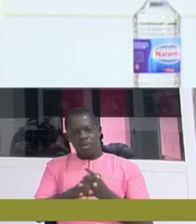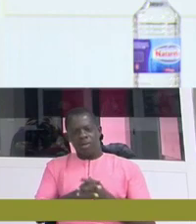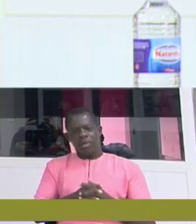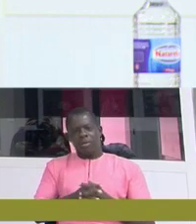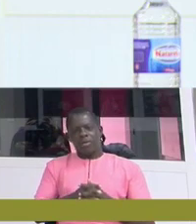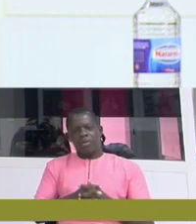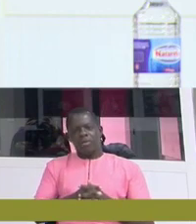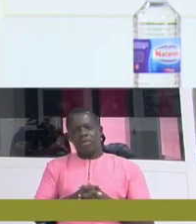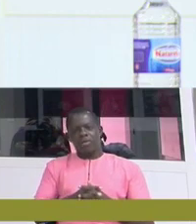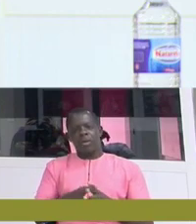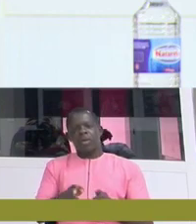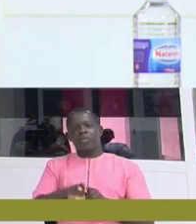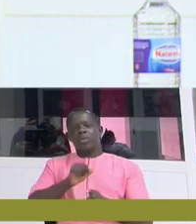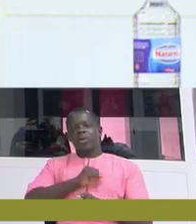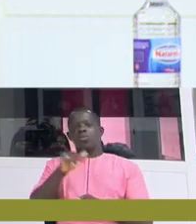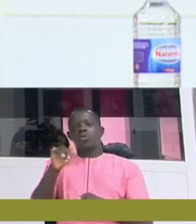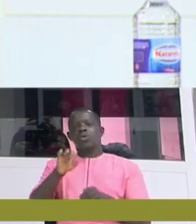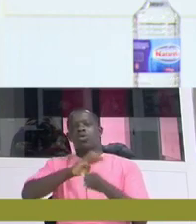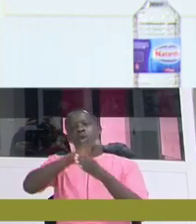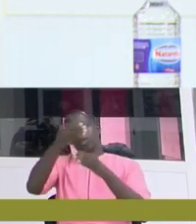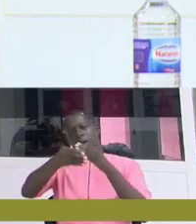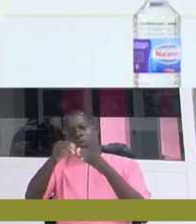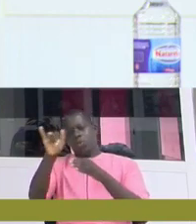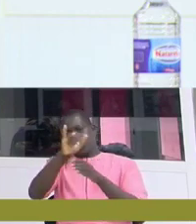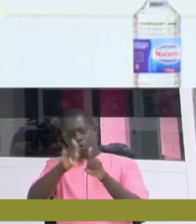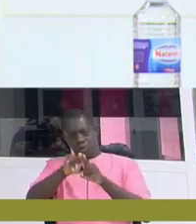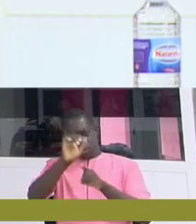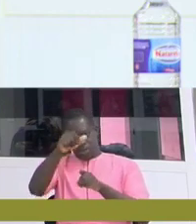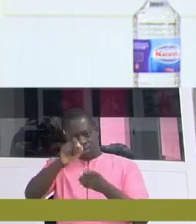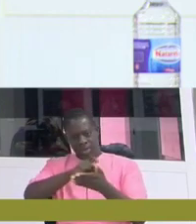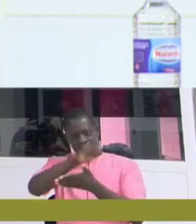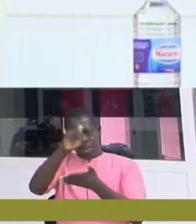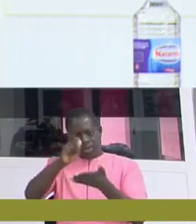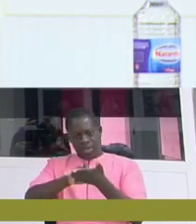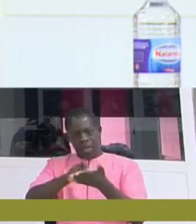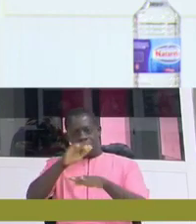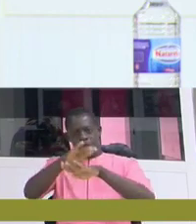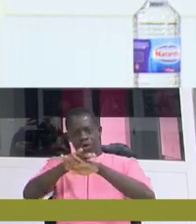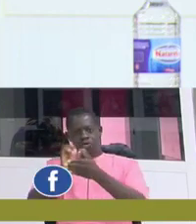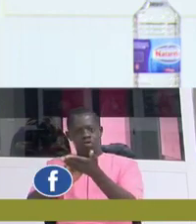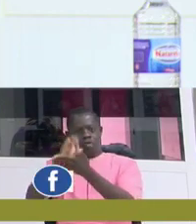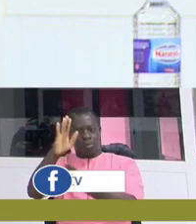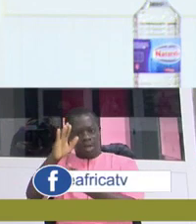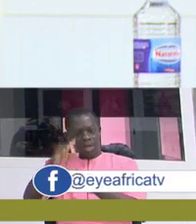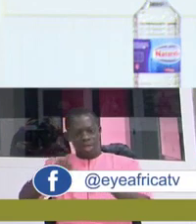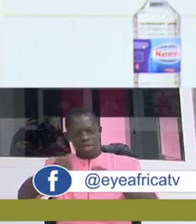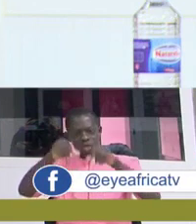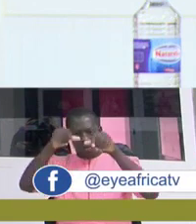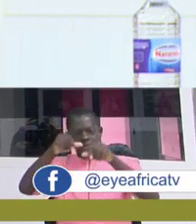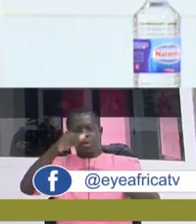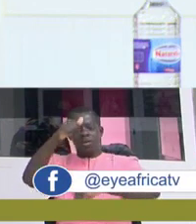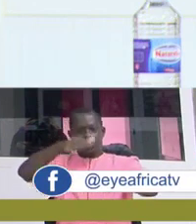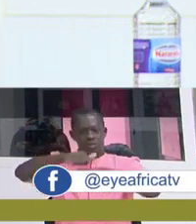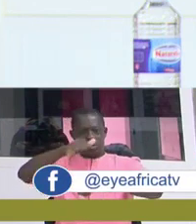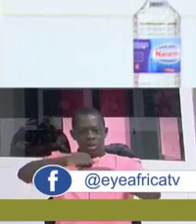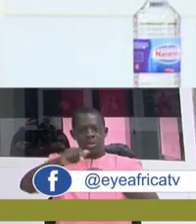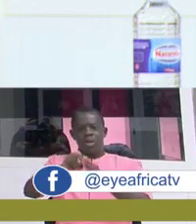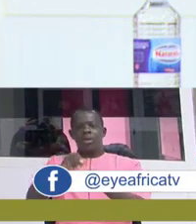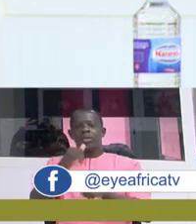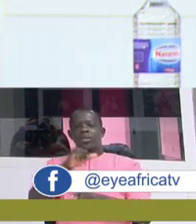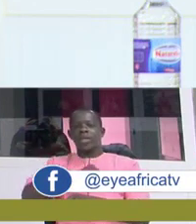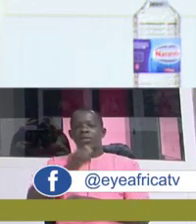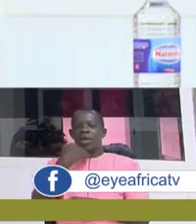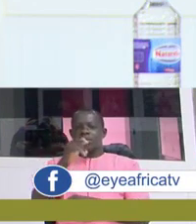I said, the contract that we signed for the supply of gravel and sand. He asked